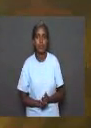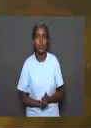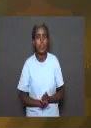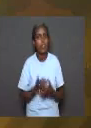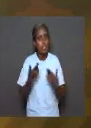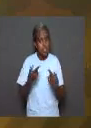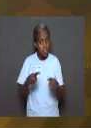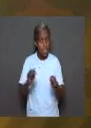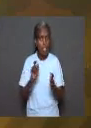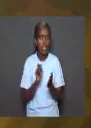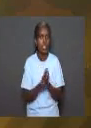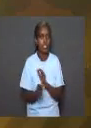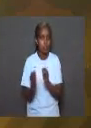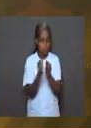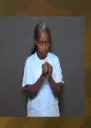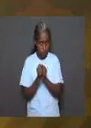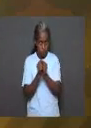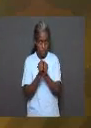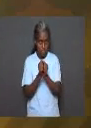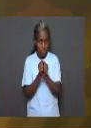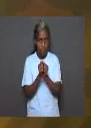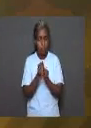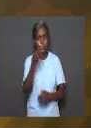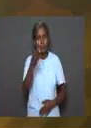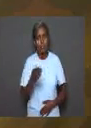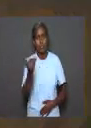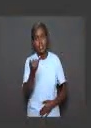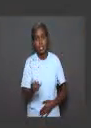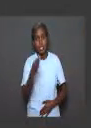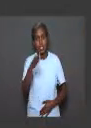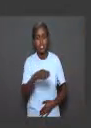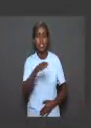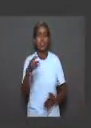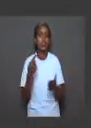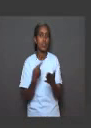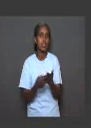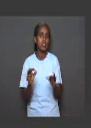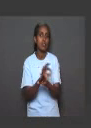us try an example together by sketching the graph of this function.